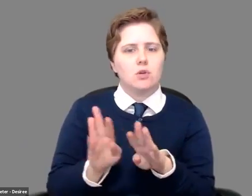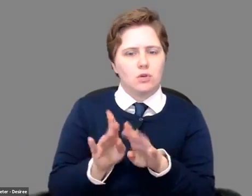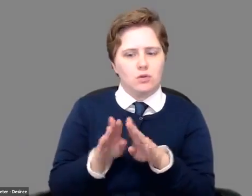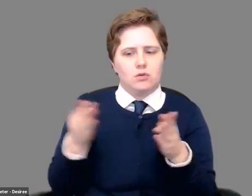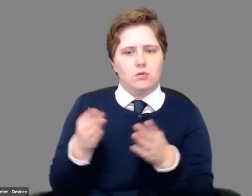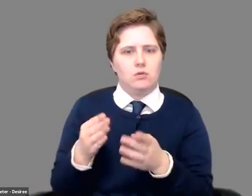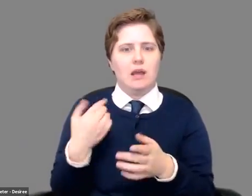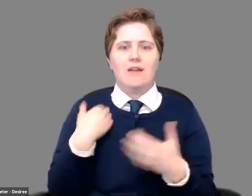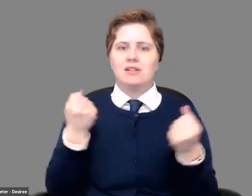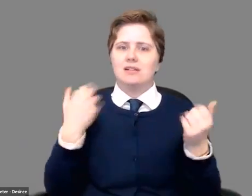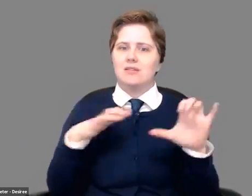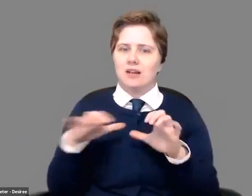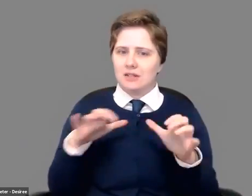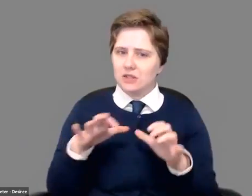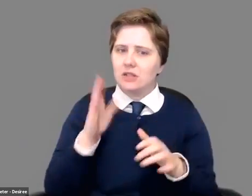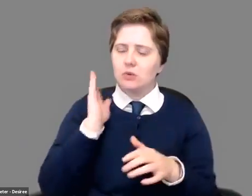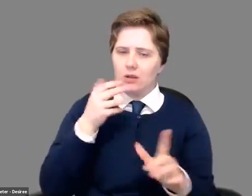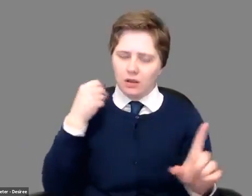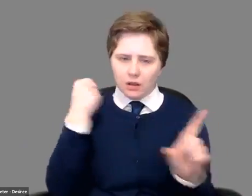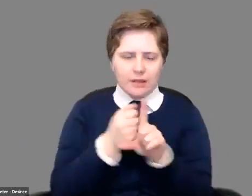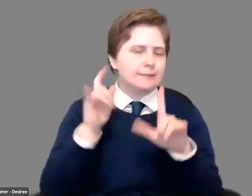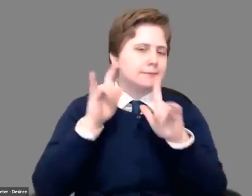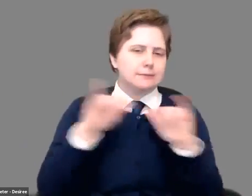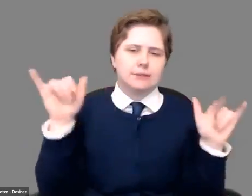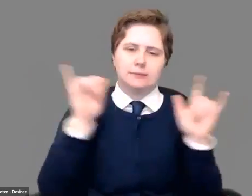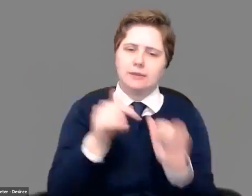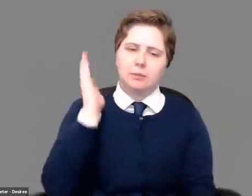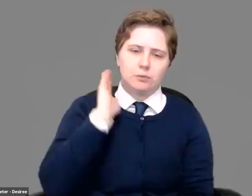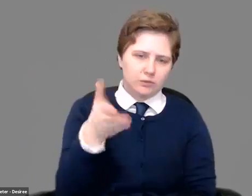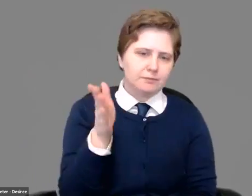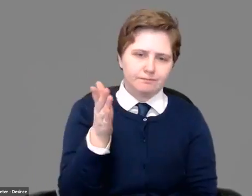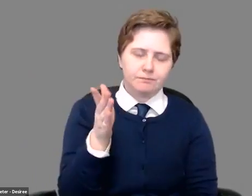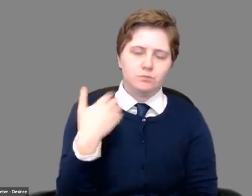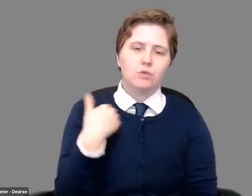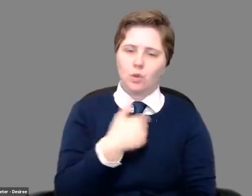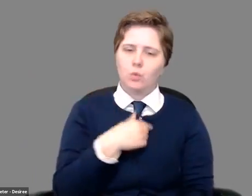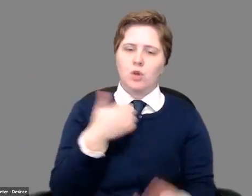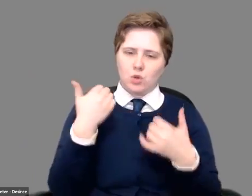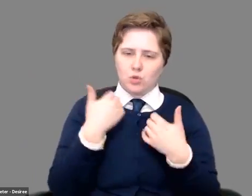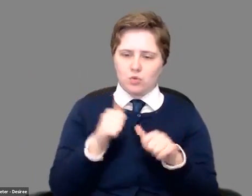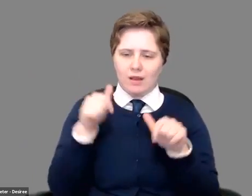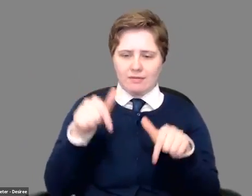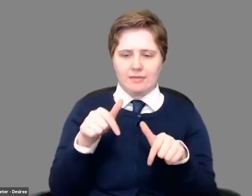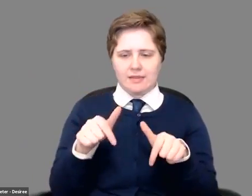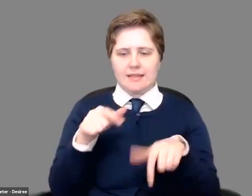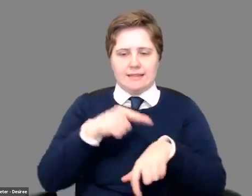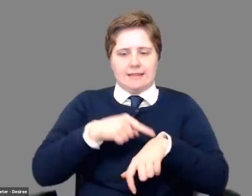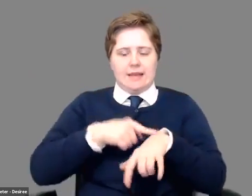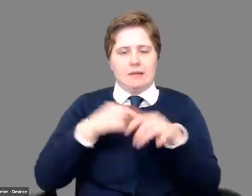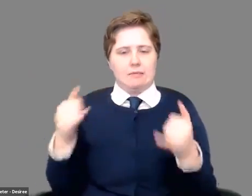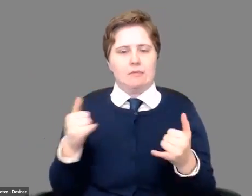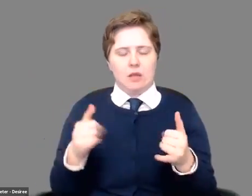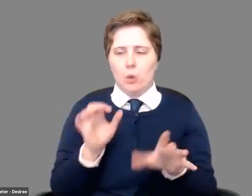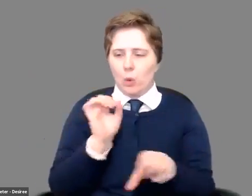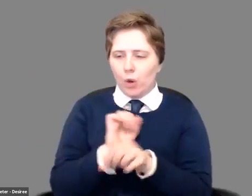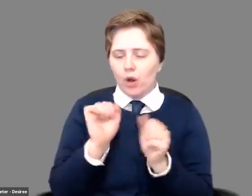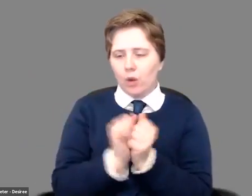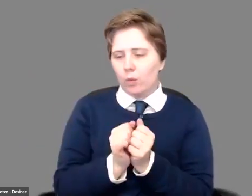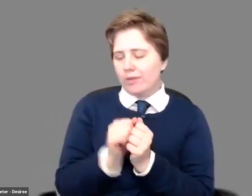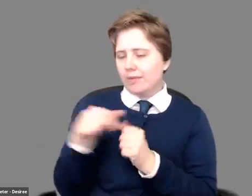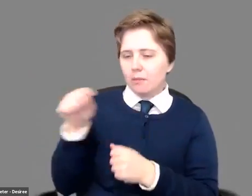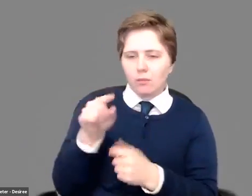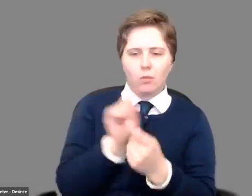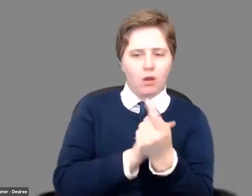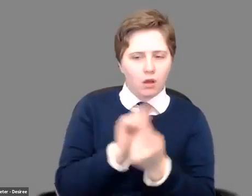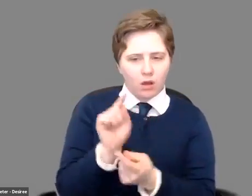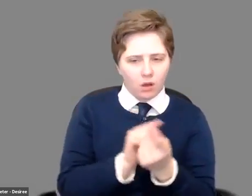lot of activity that's going to kind of hit all at one time. And so we're really trying to take this idle time to work with employers one-on-one,